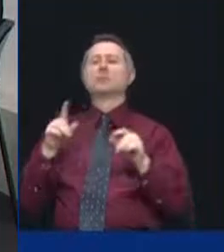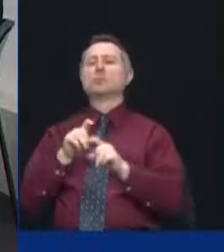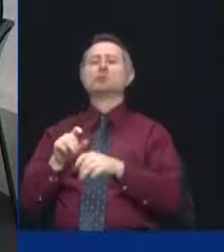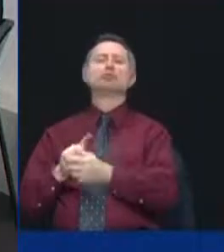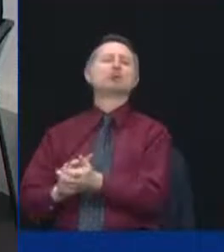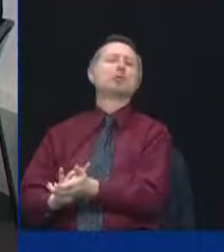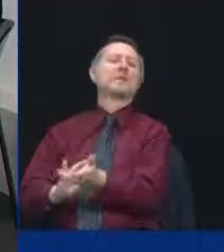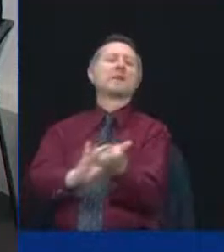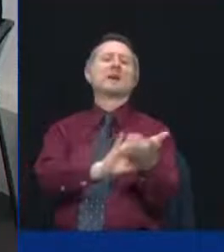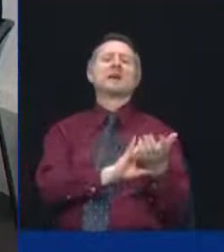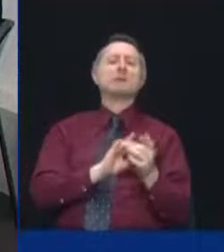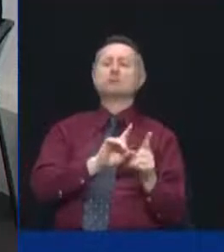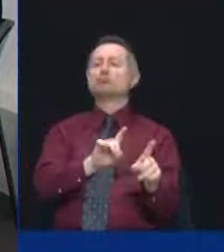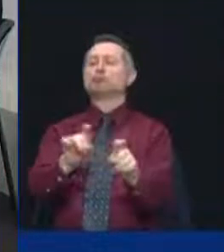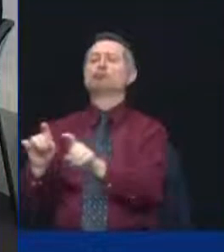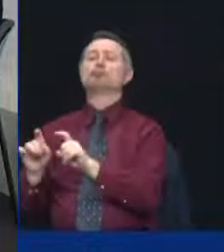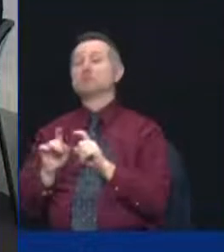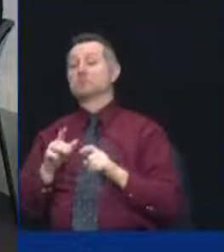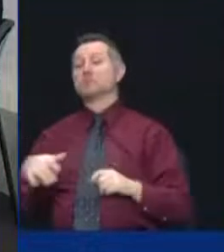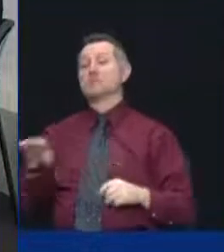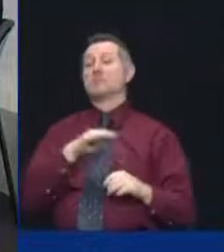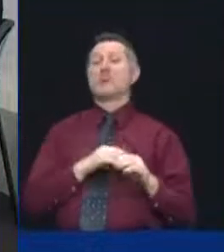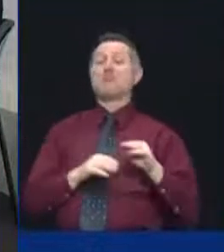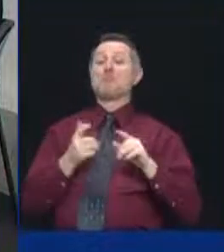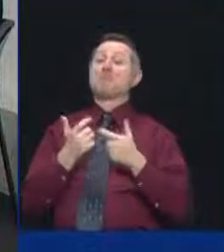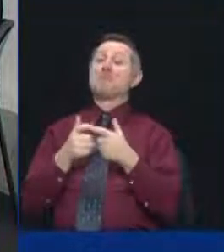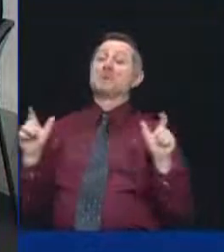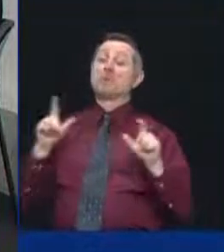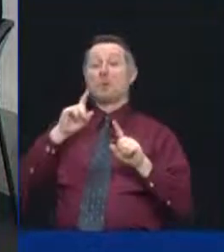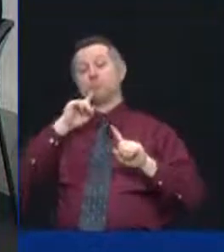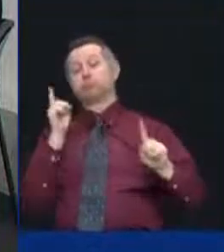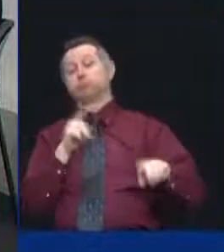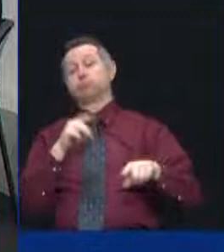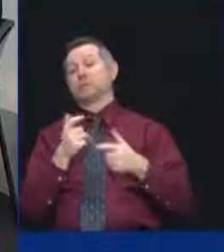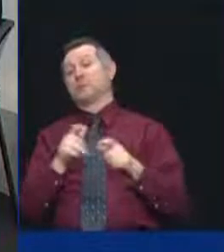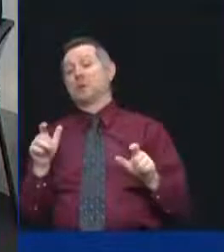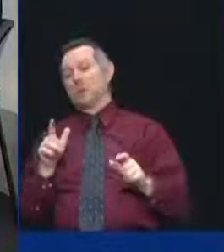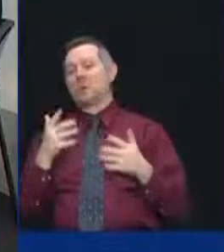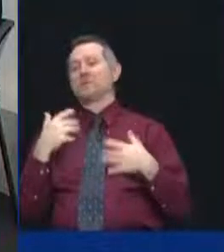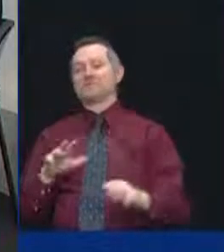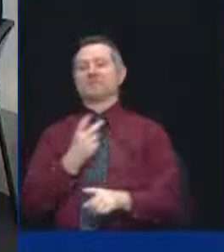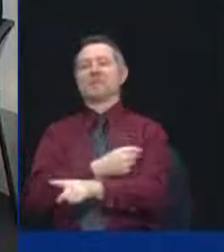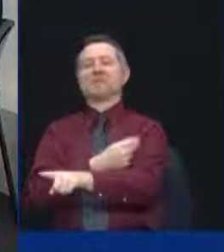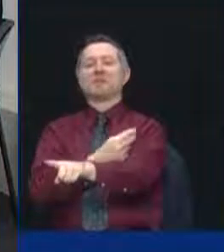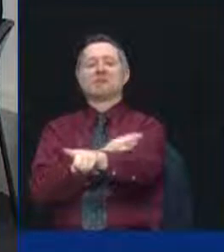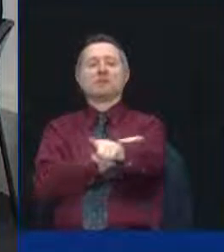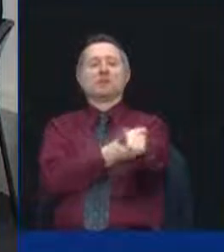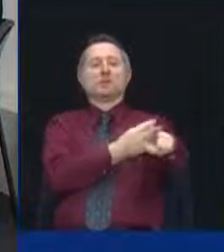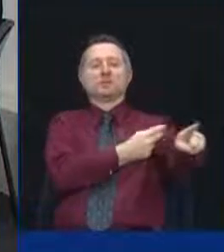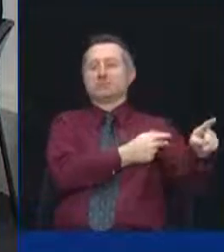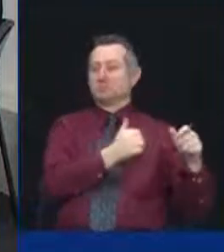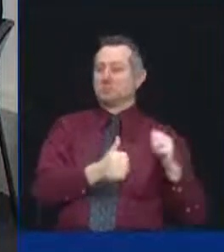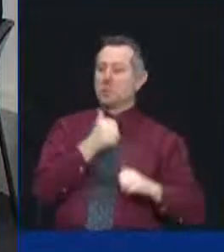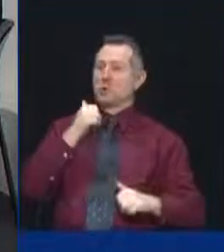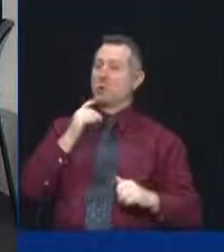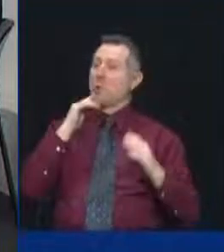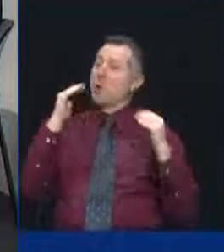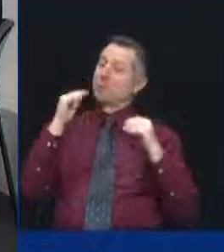who are coming in, and hopefully those numbers continue to rise. But we will have separate